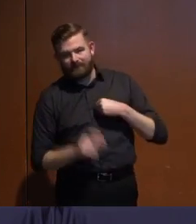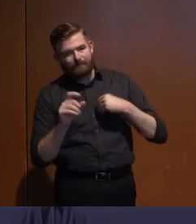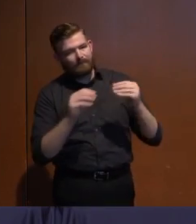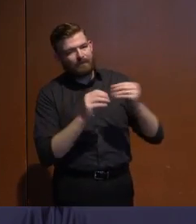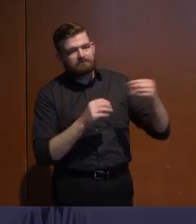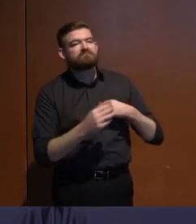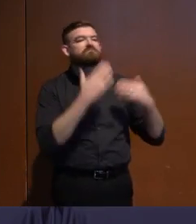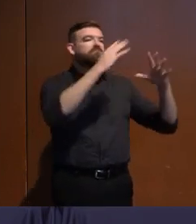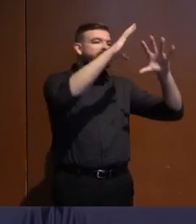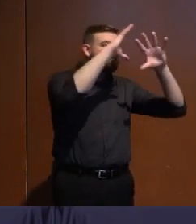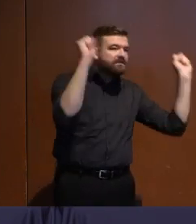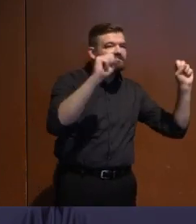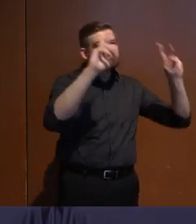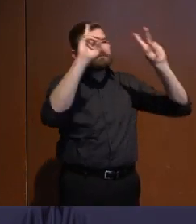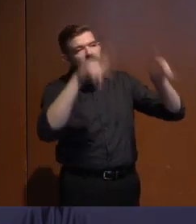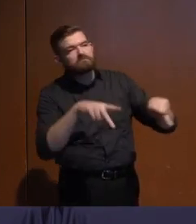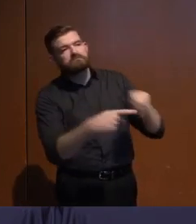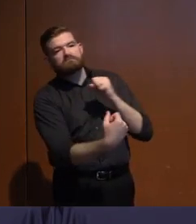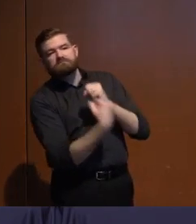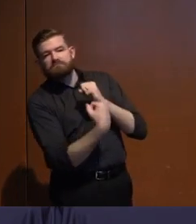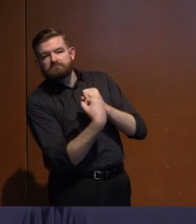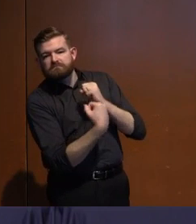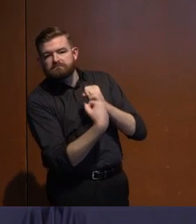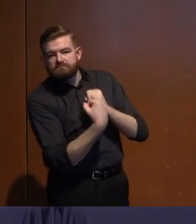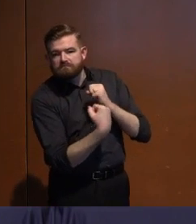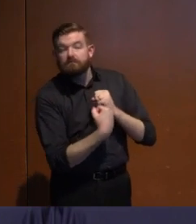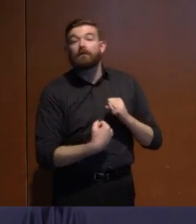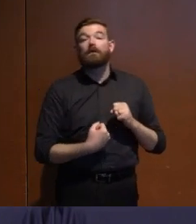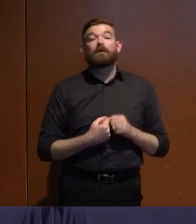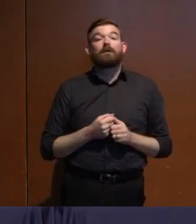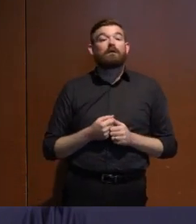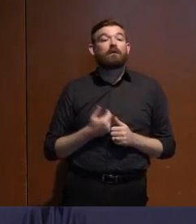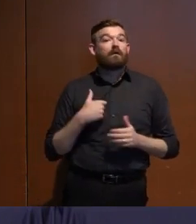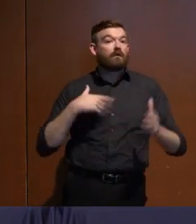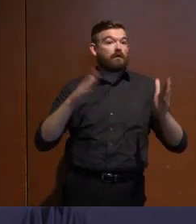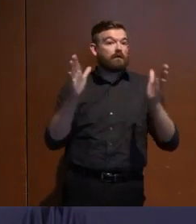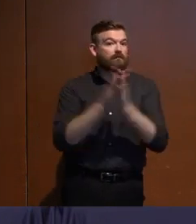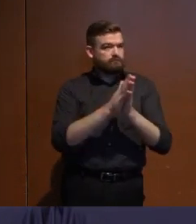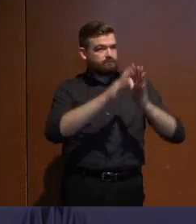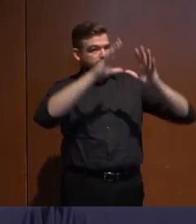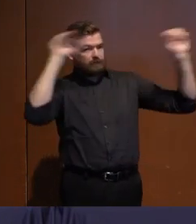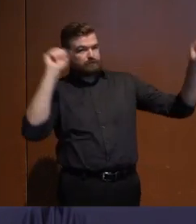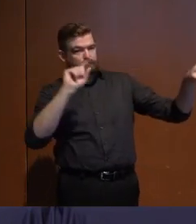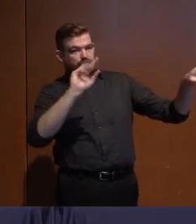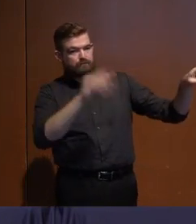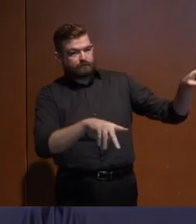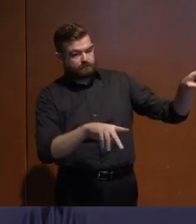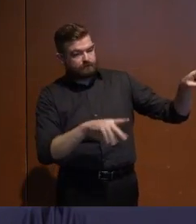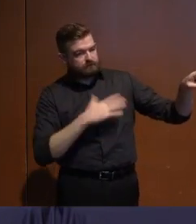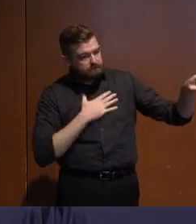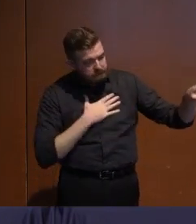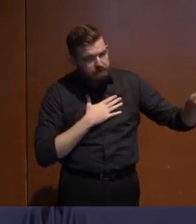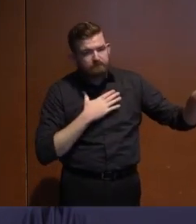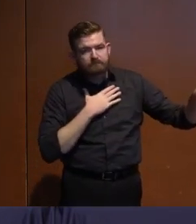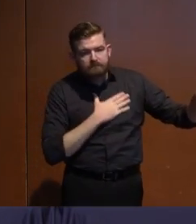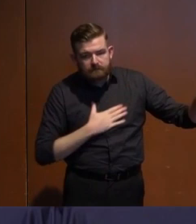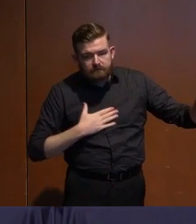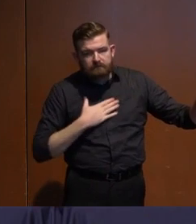support there. I also asked President Trump formally yesterday, we had submitted a written request, but